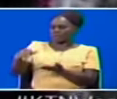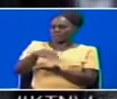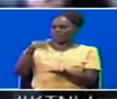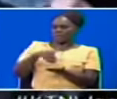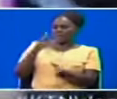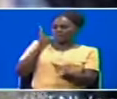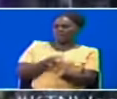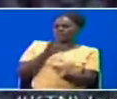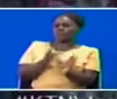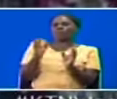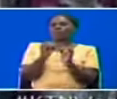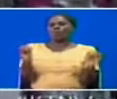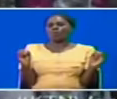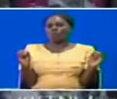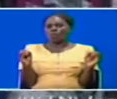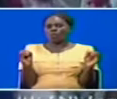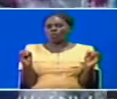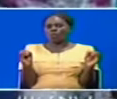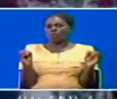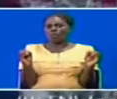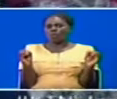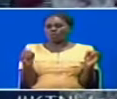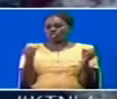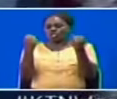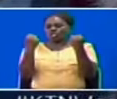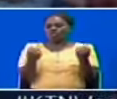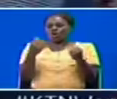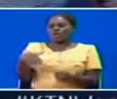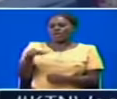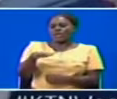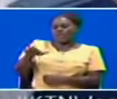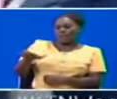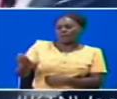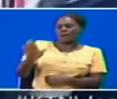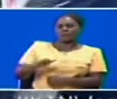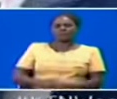not participate in the ODM polls were the strongholds of the governor.